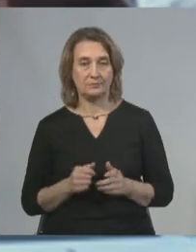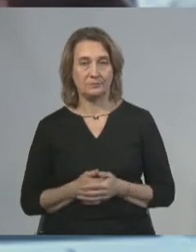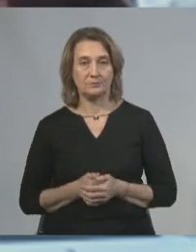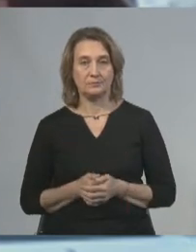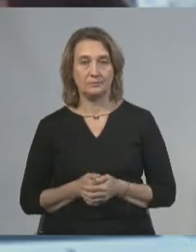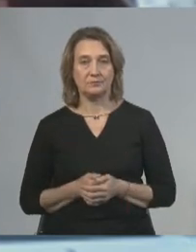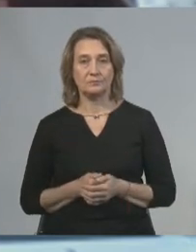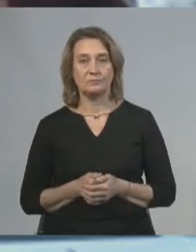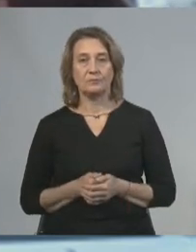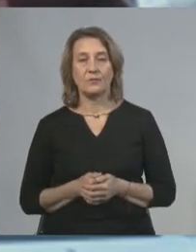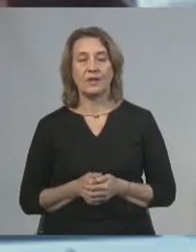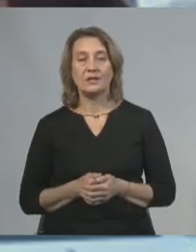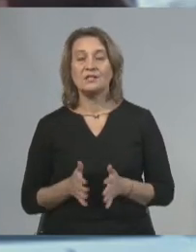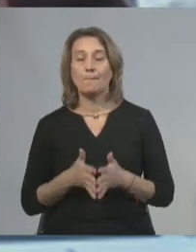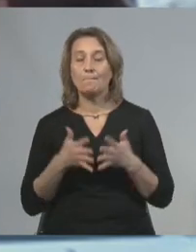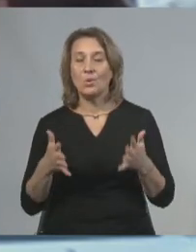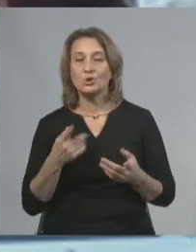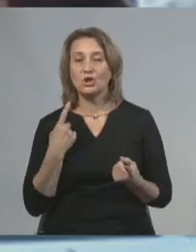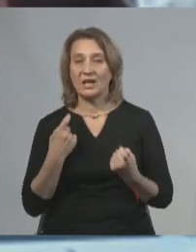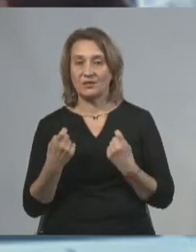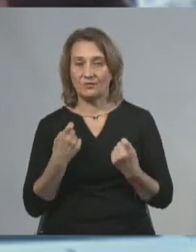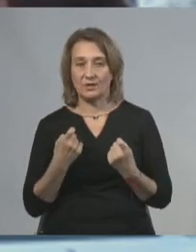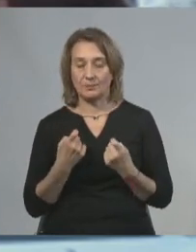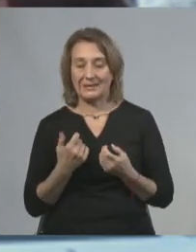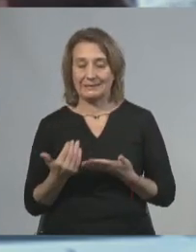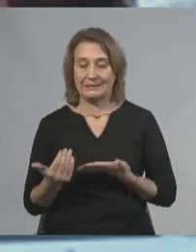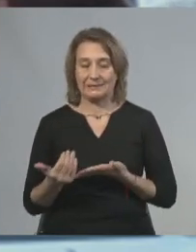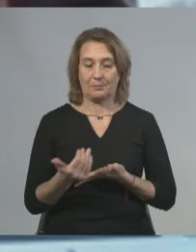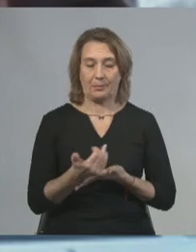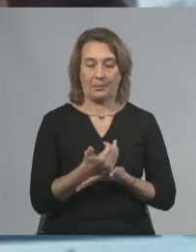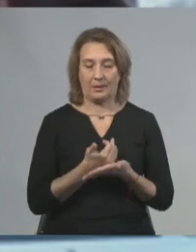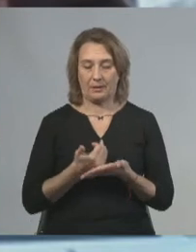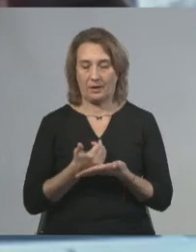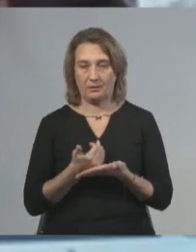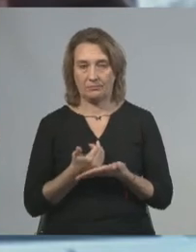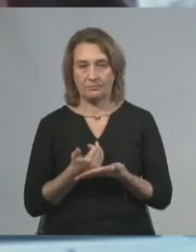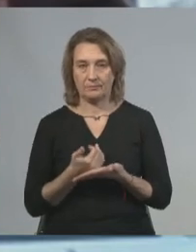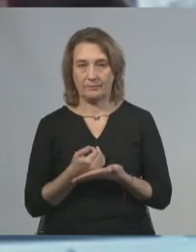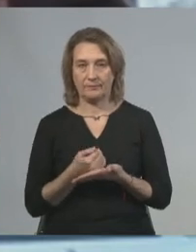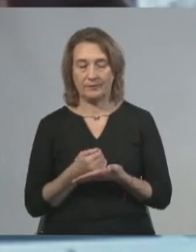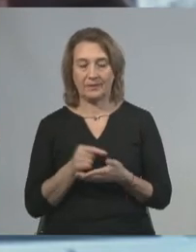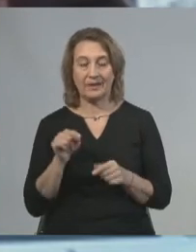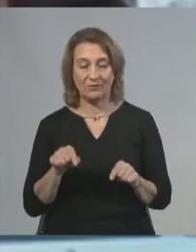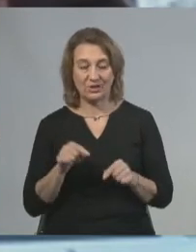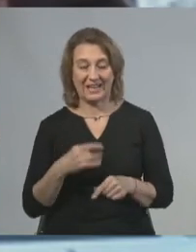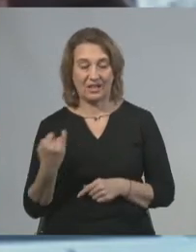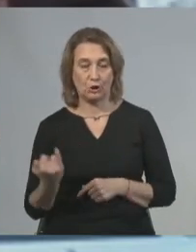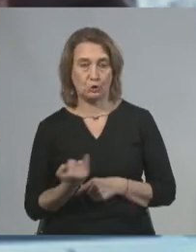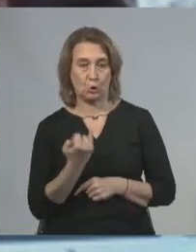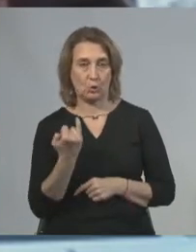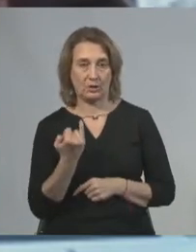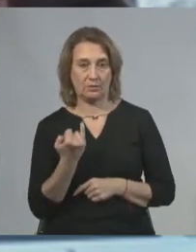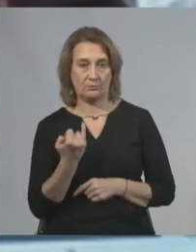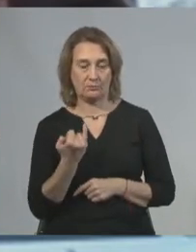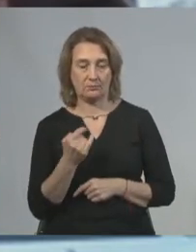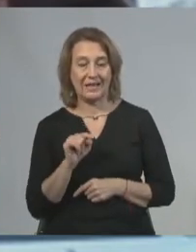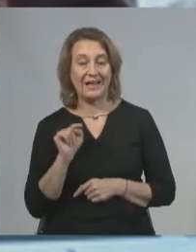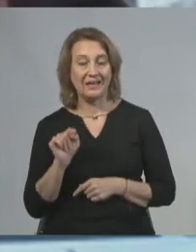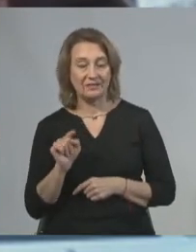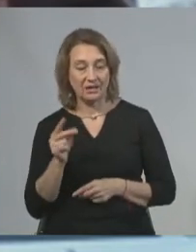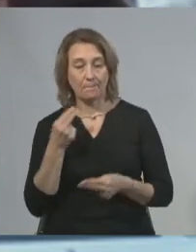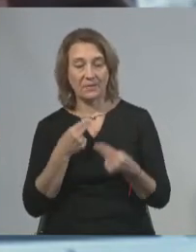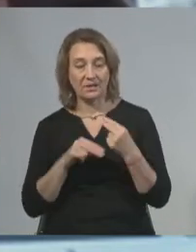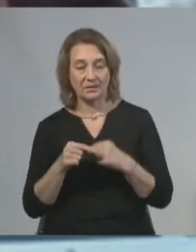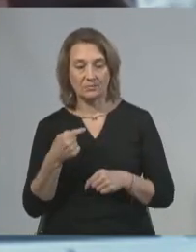the more information around the story that you can get that you can put it into into one uh one whole uh is the better and what i always